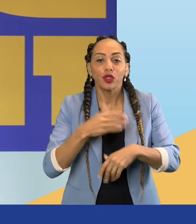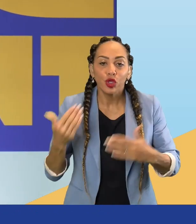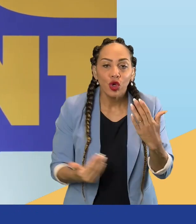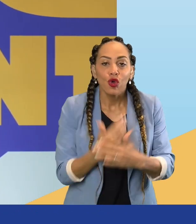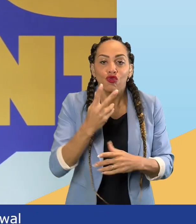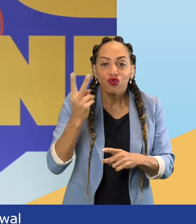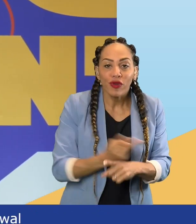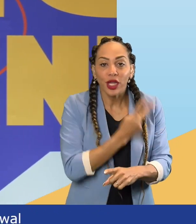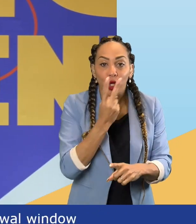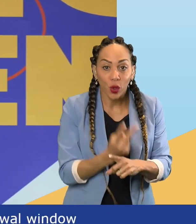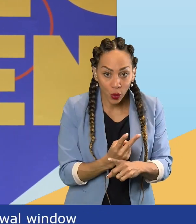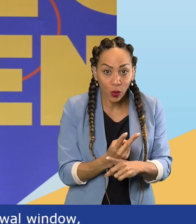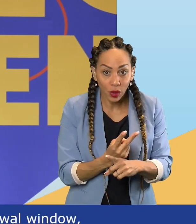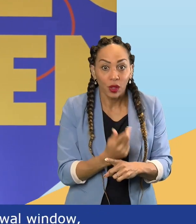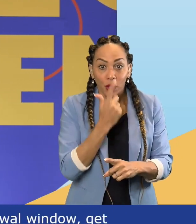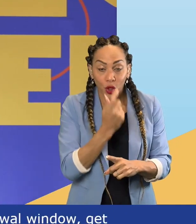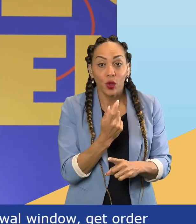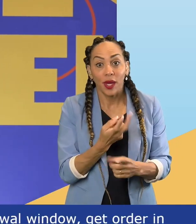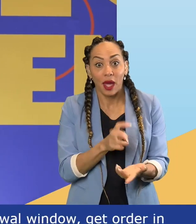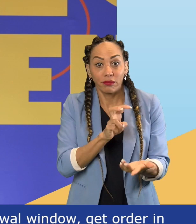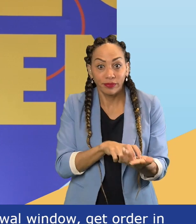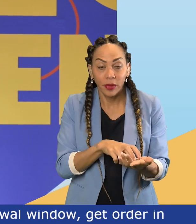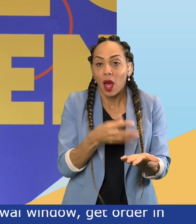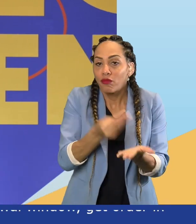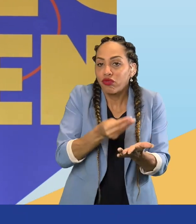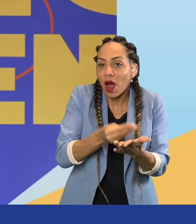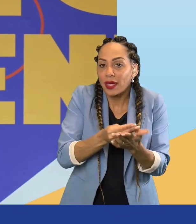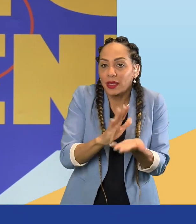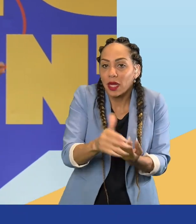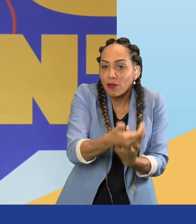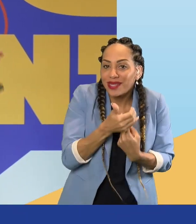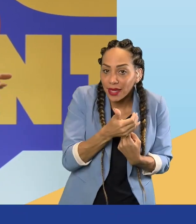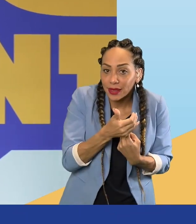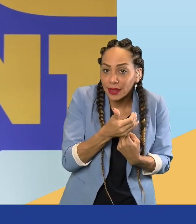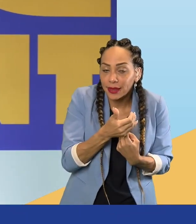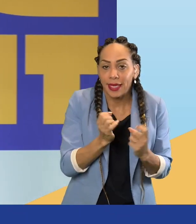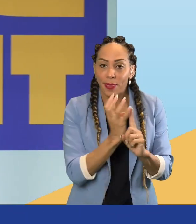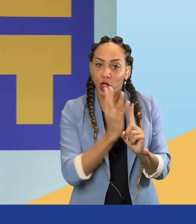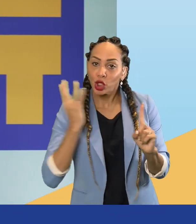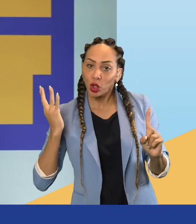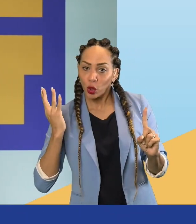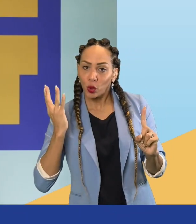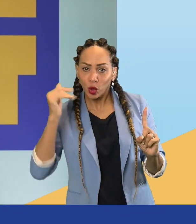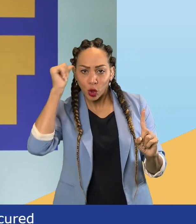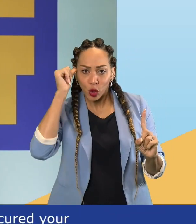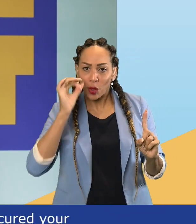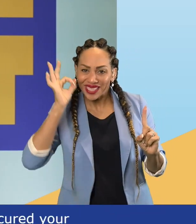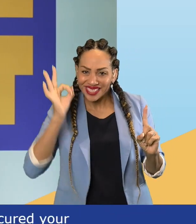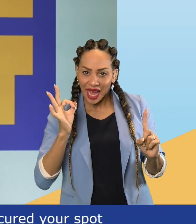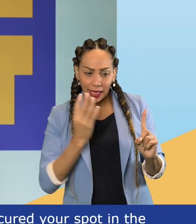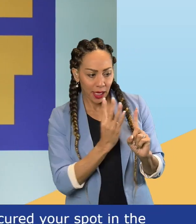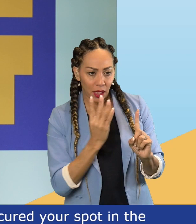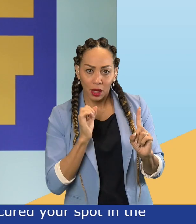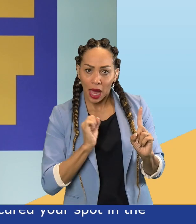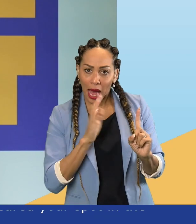not only are you then price protected, but you're also secured your spot in the queue, and you can make sure that your build slot is there and your car will come